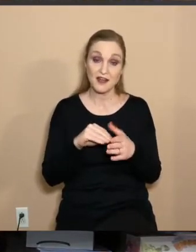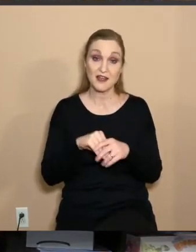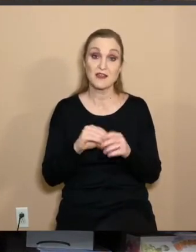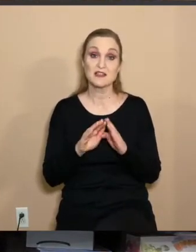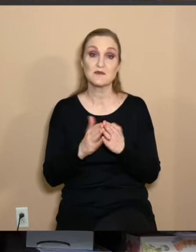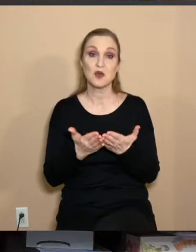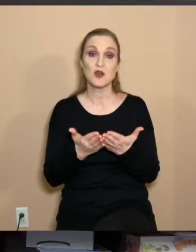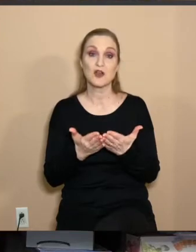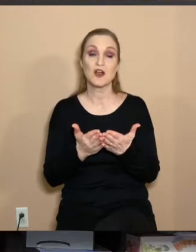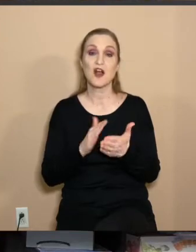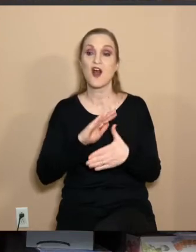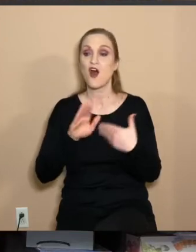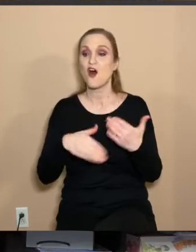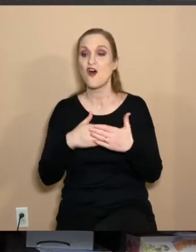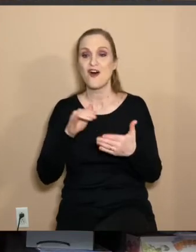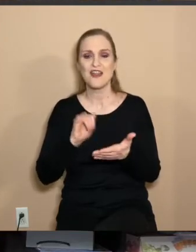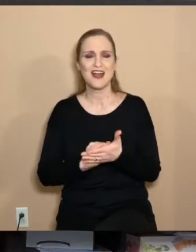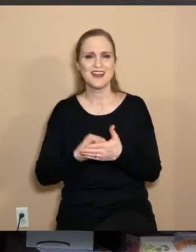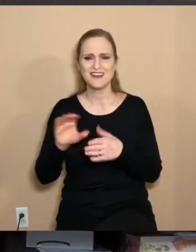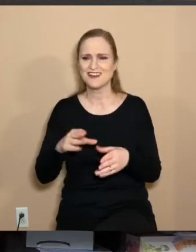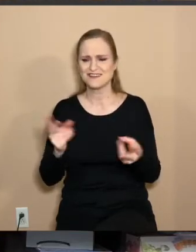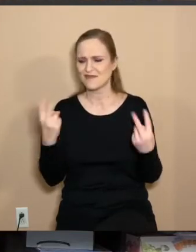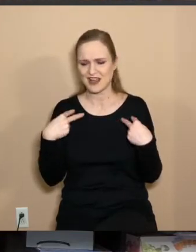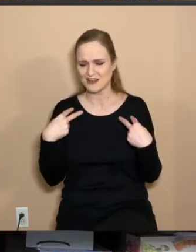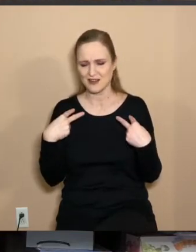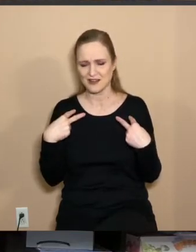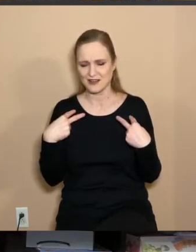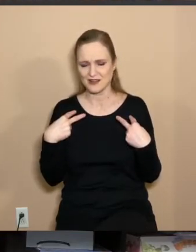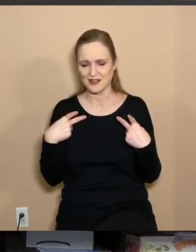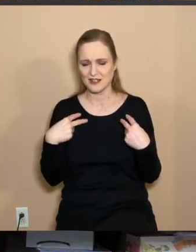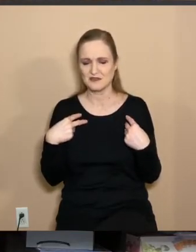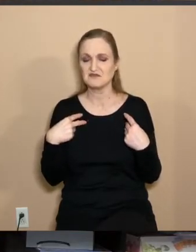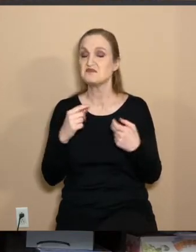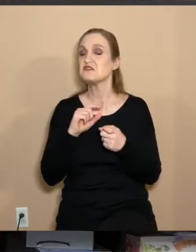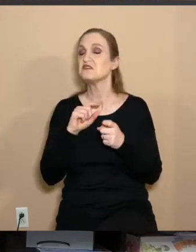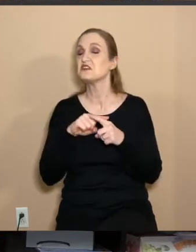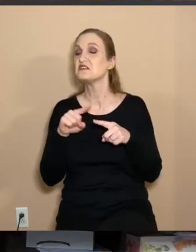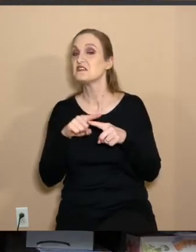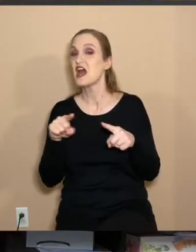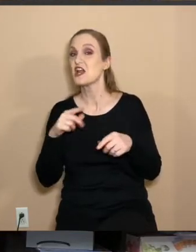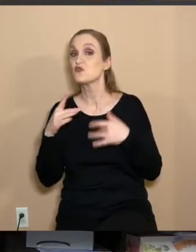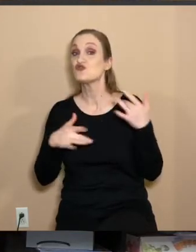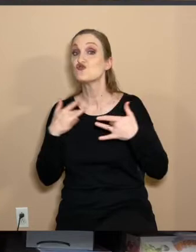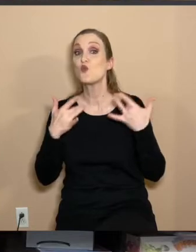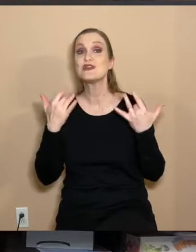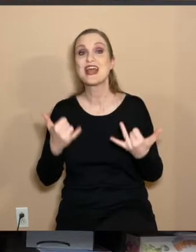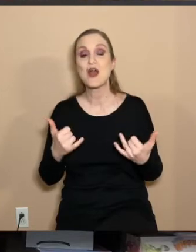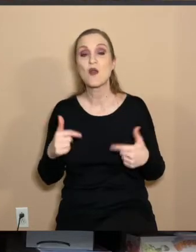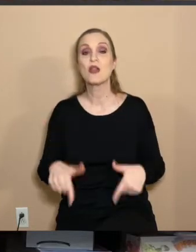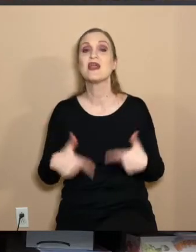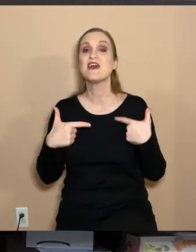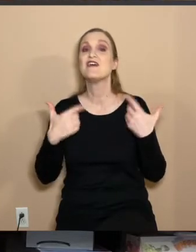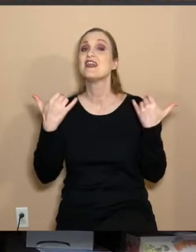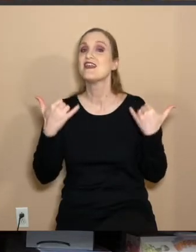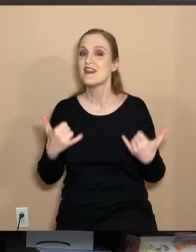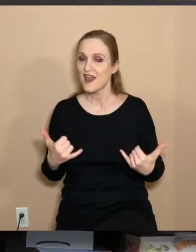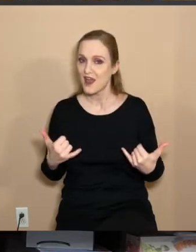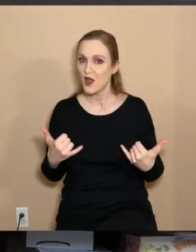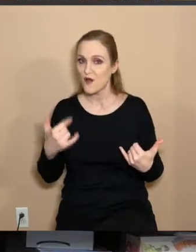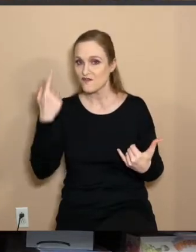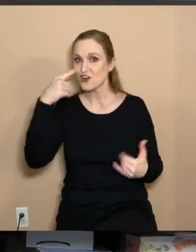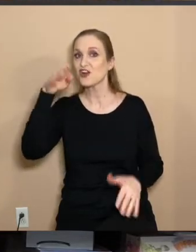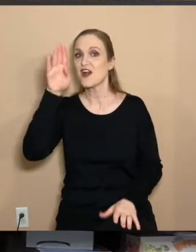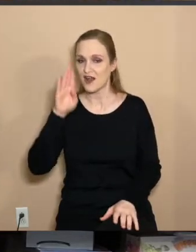book, all of that does is lead to vanity. So instead, rejoice now, live life to the fullest now,